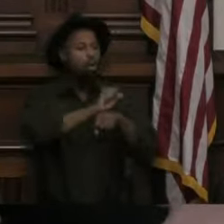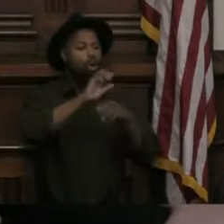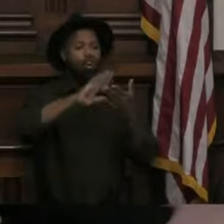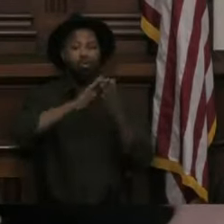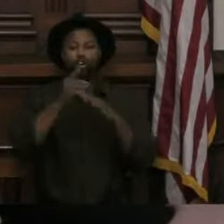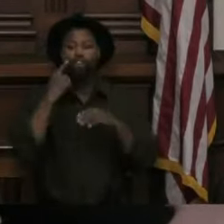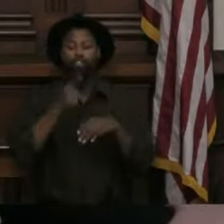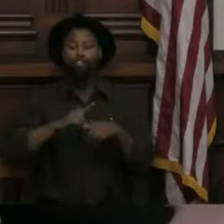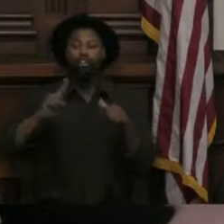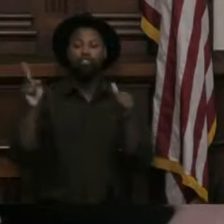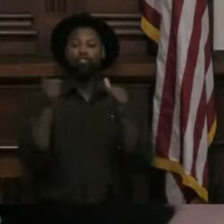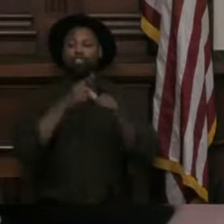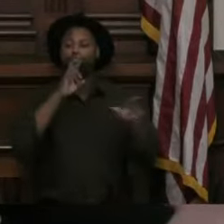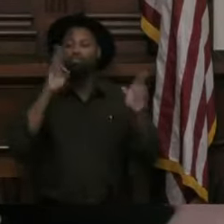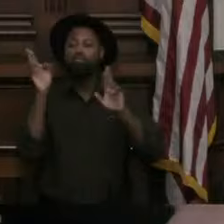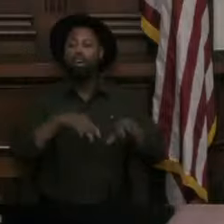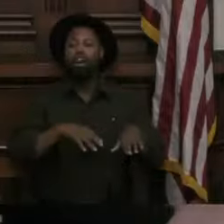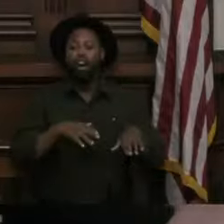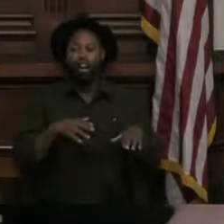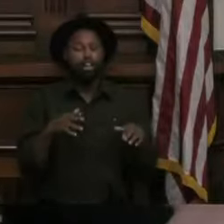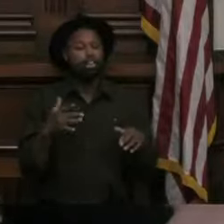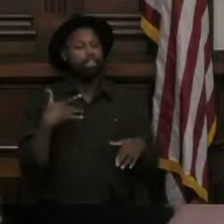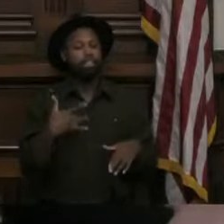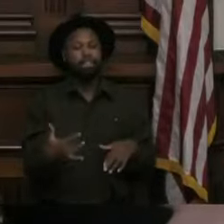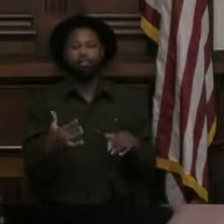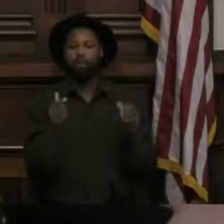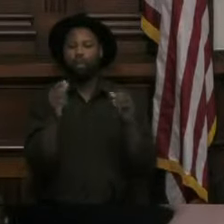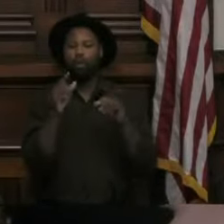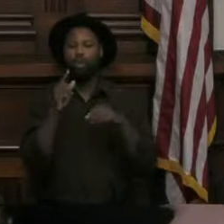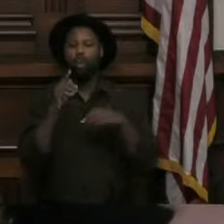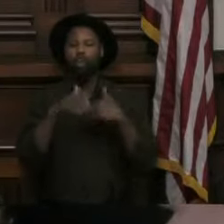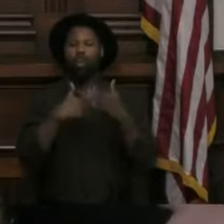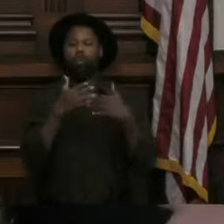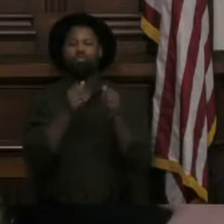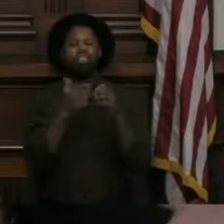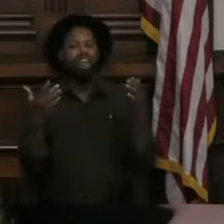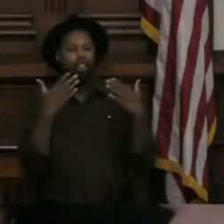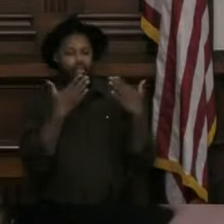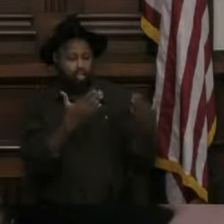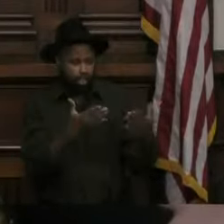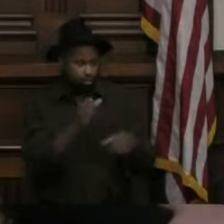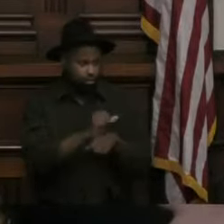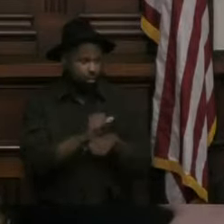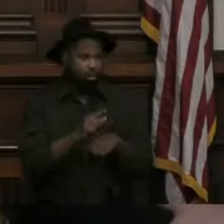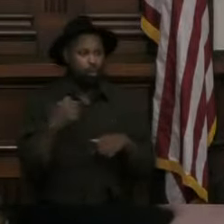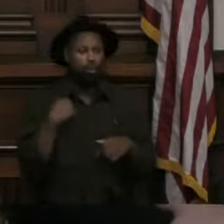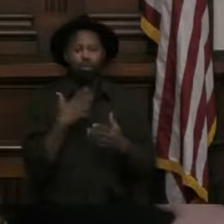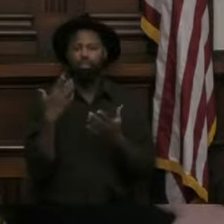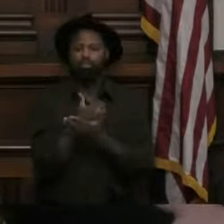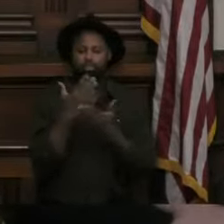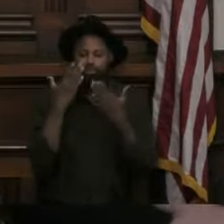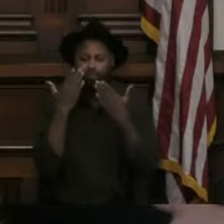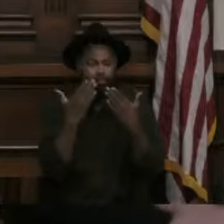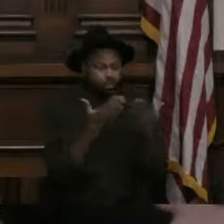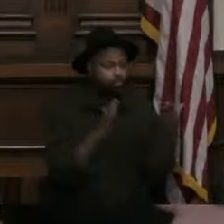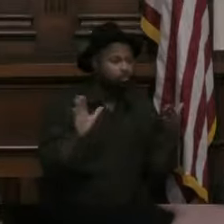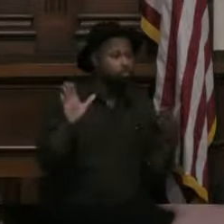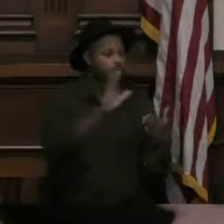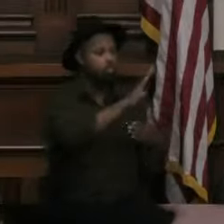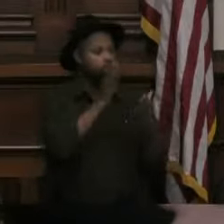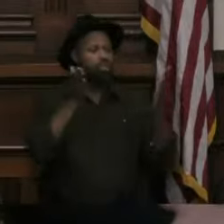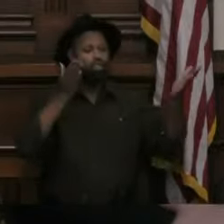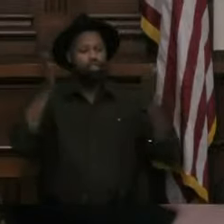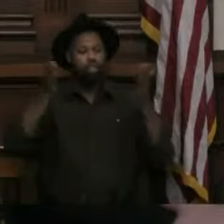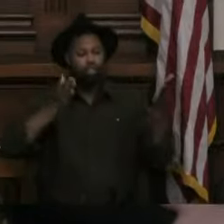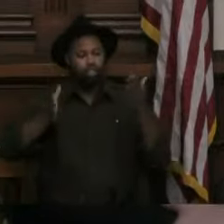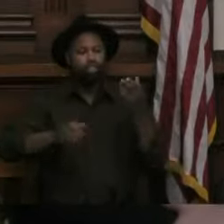first responders is often a thankless job. So we wanted to make sure today that we thanked you all for your service